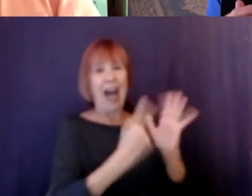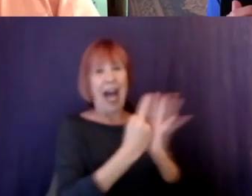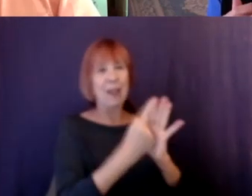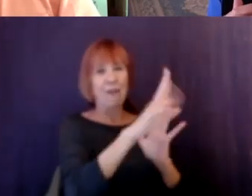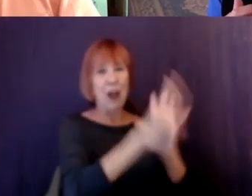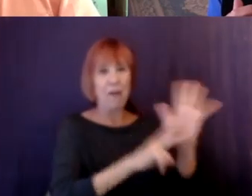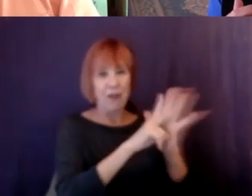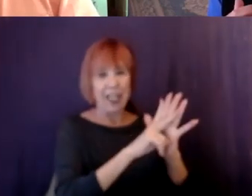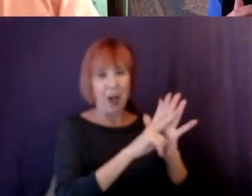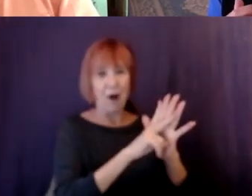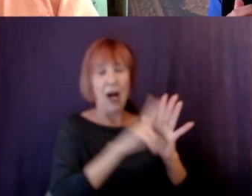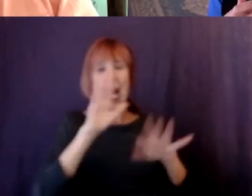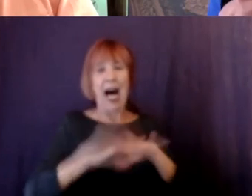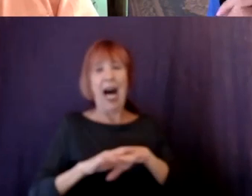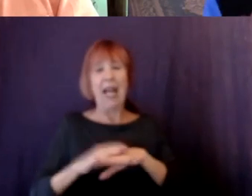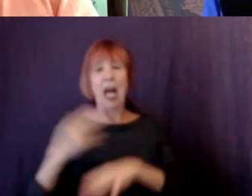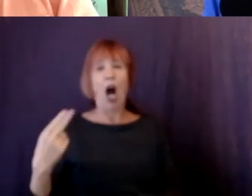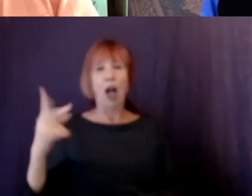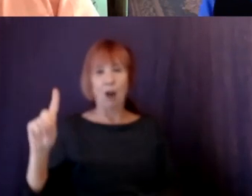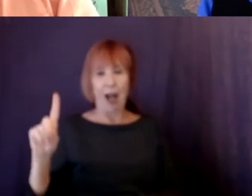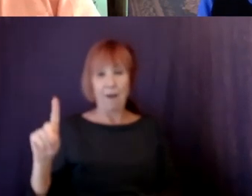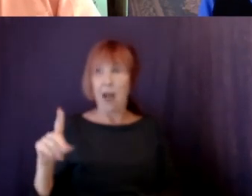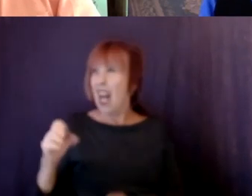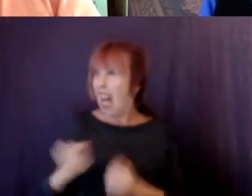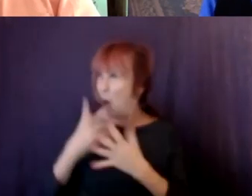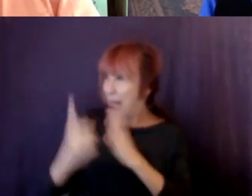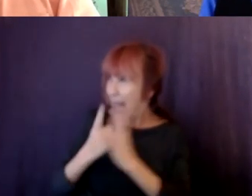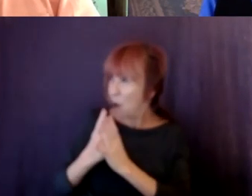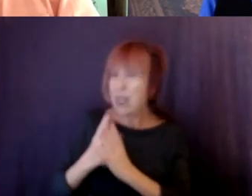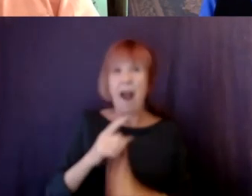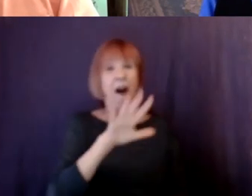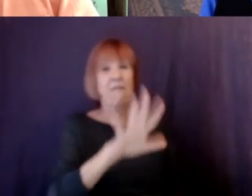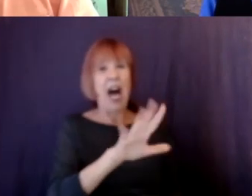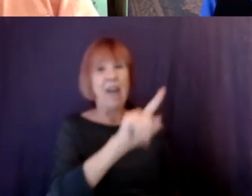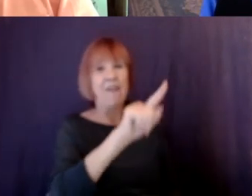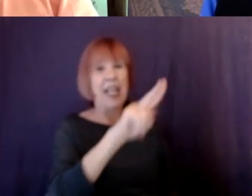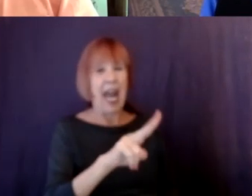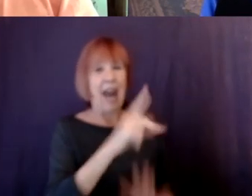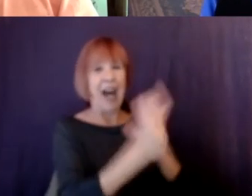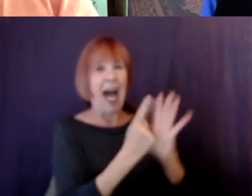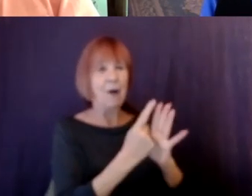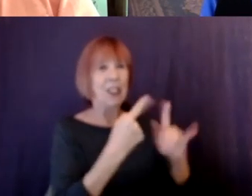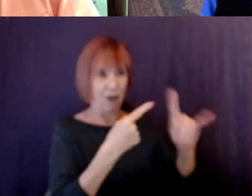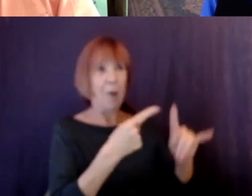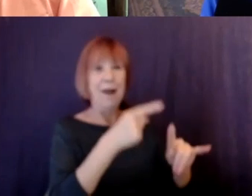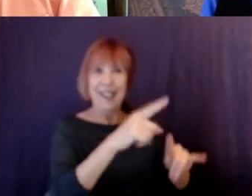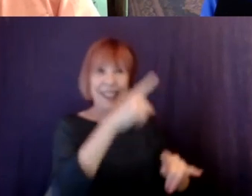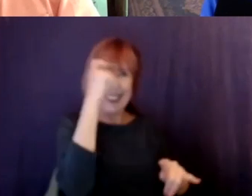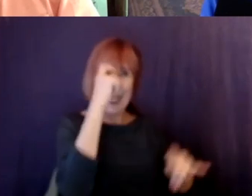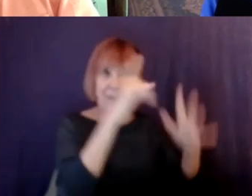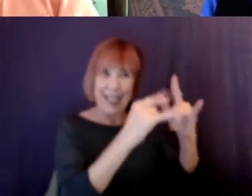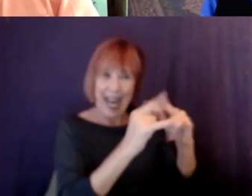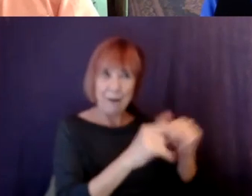many hours? 5.5 hours of their material just at the summer camp. And, you know, it was